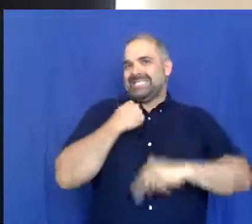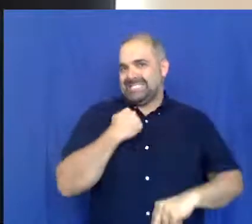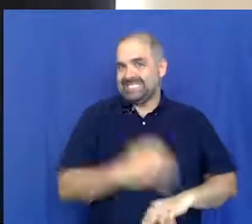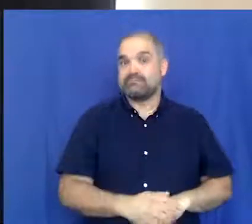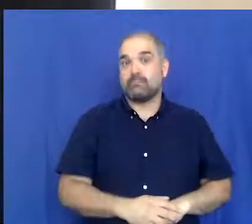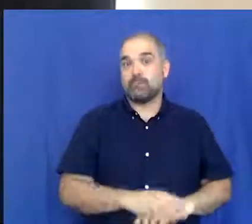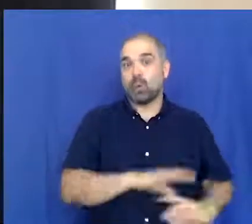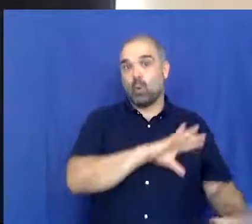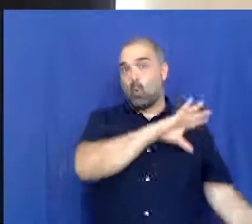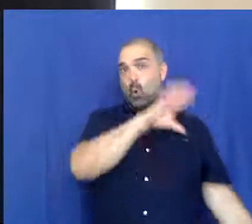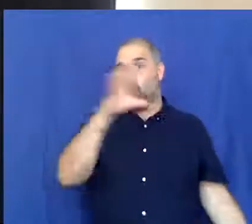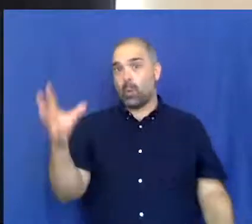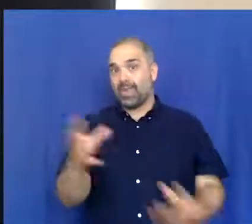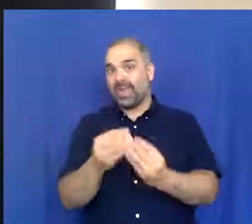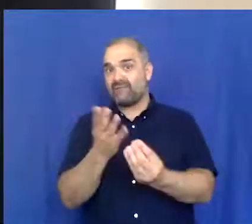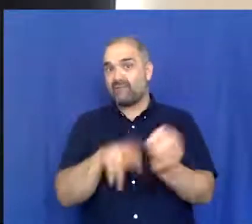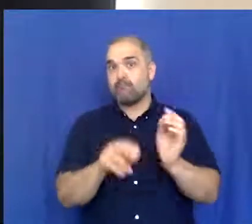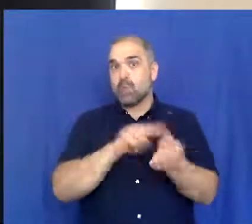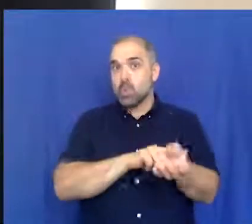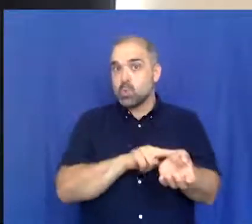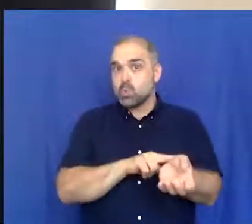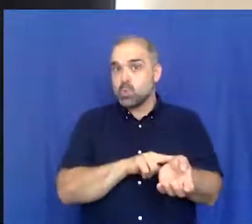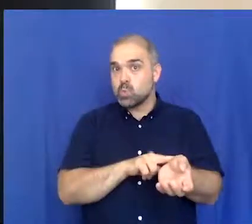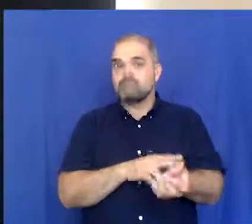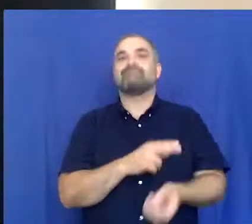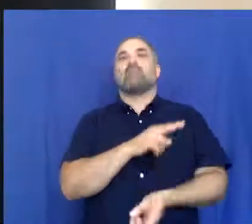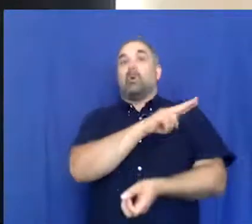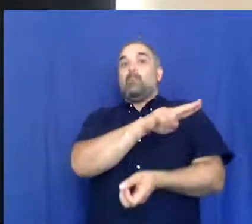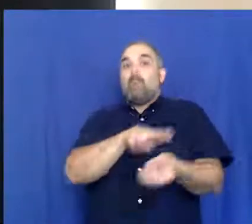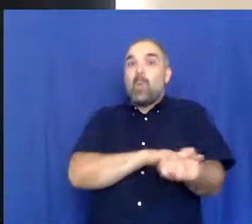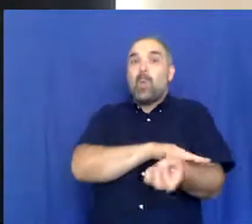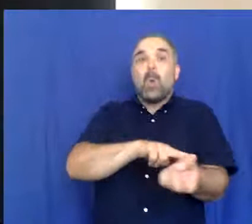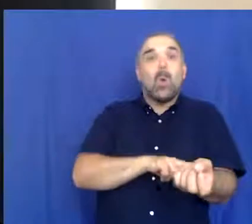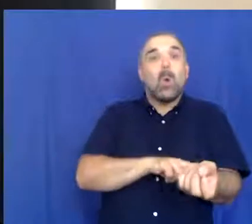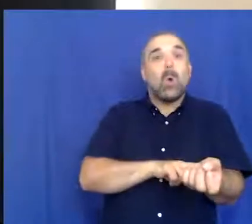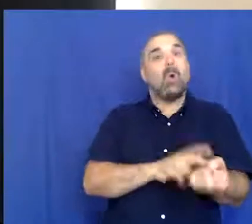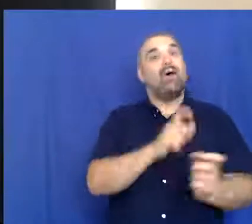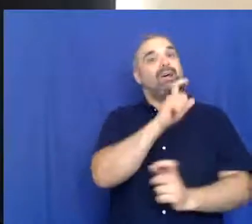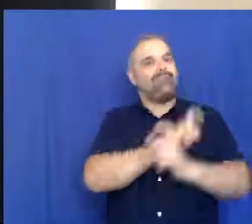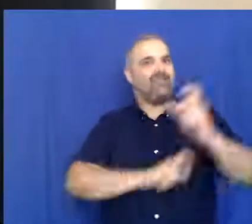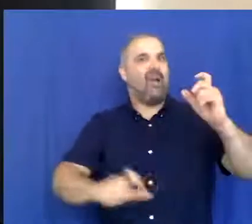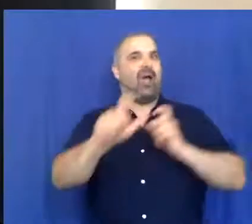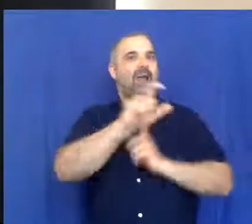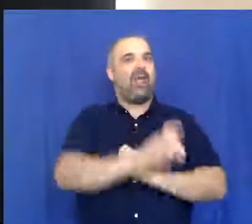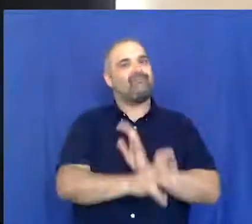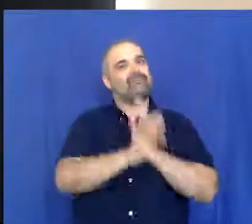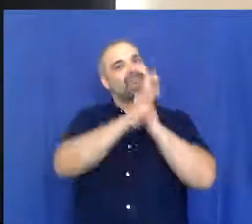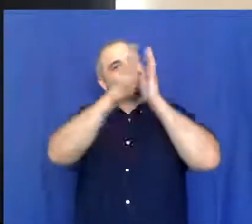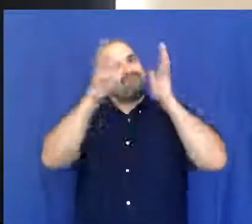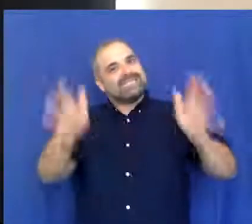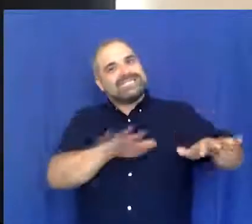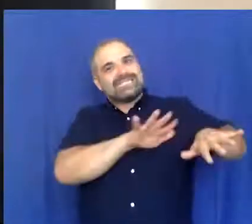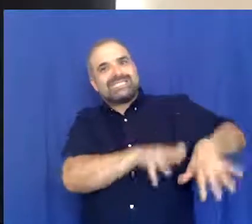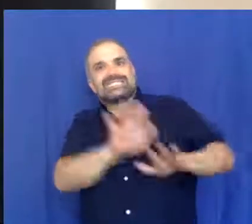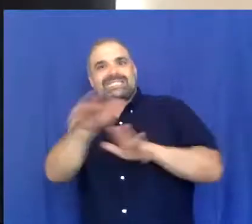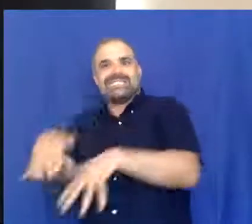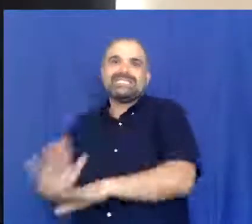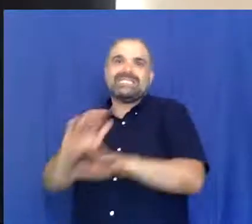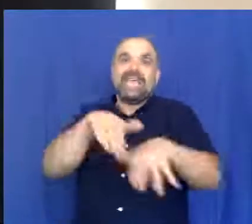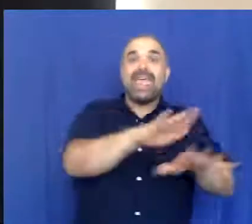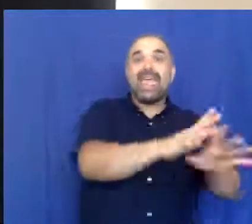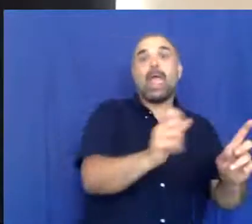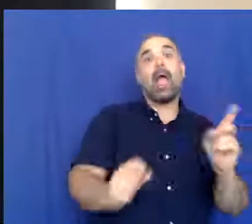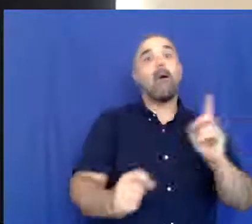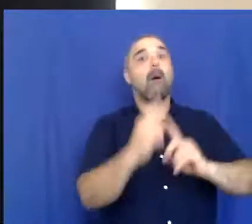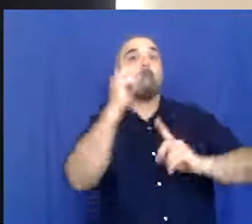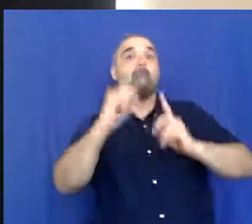tea. Let's sing that all together from blue. Are you ready? Blue is the colour of the great big